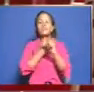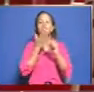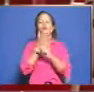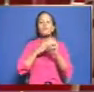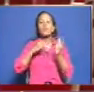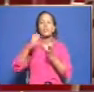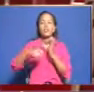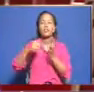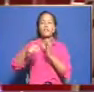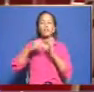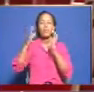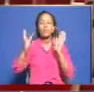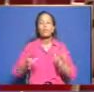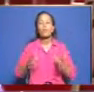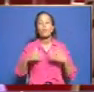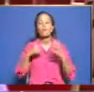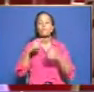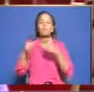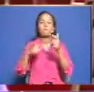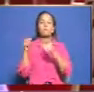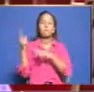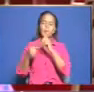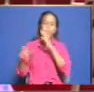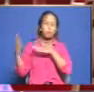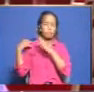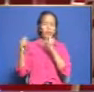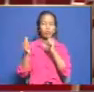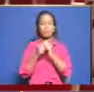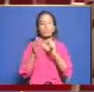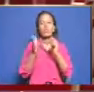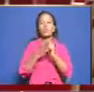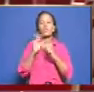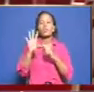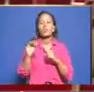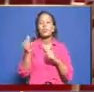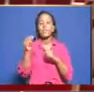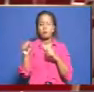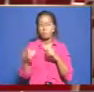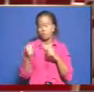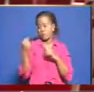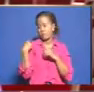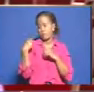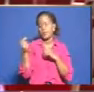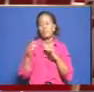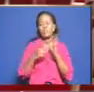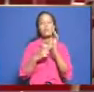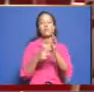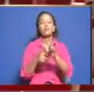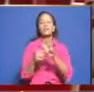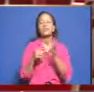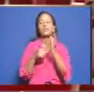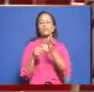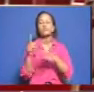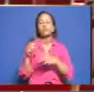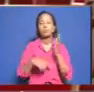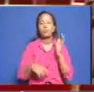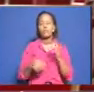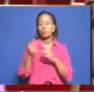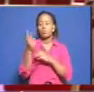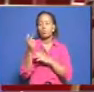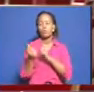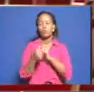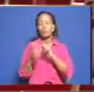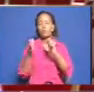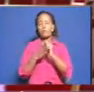running into headwinds all the way from the 1950s. In the latest report, it indicates that the 2019, that is a